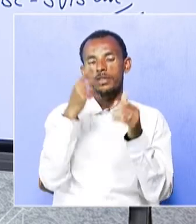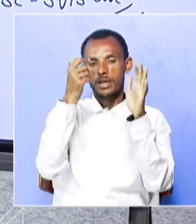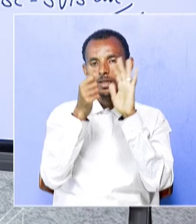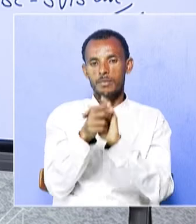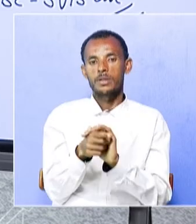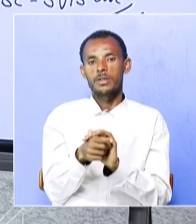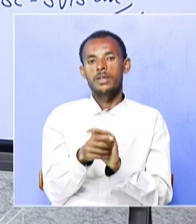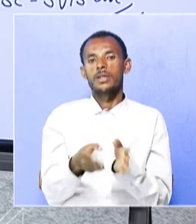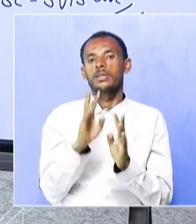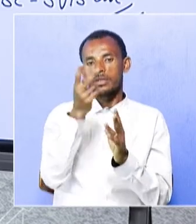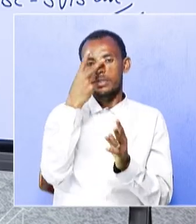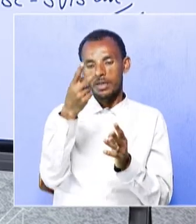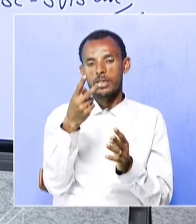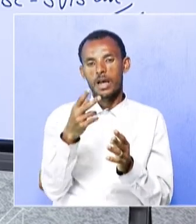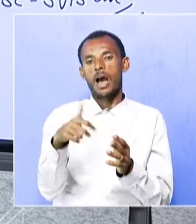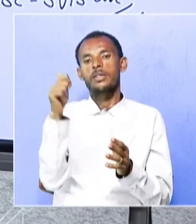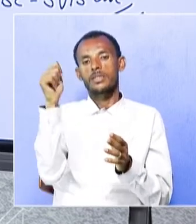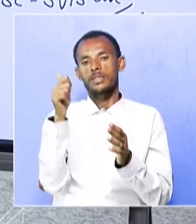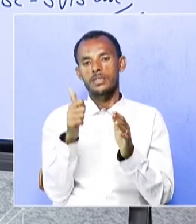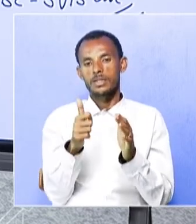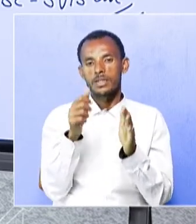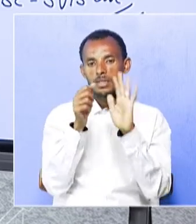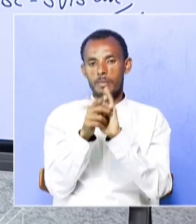example. Let's see the other example.